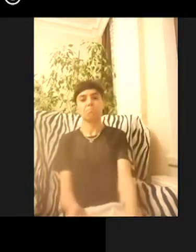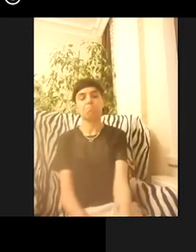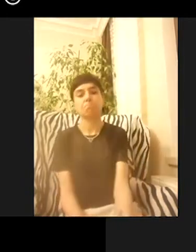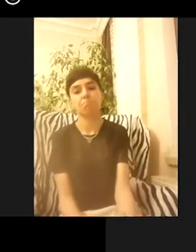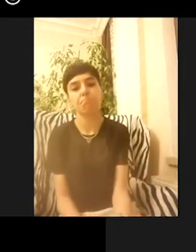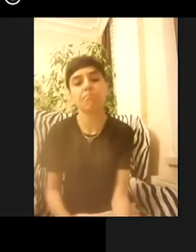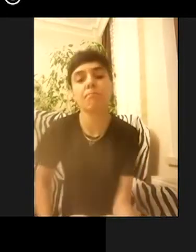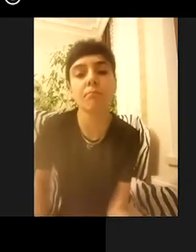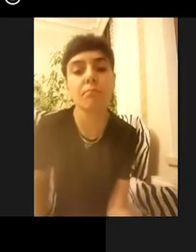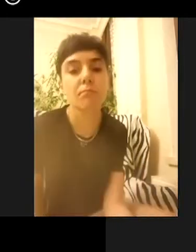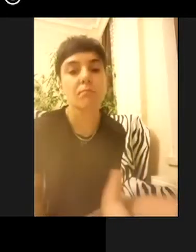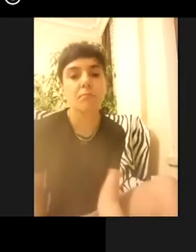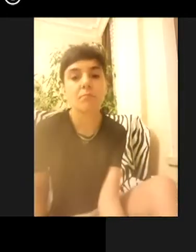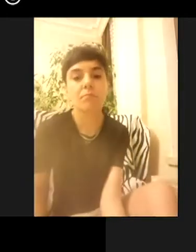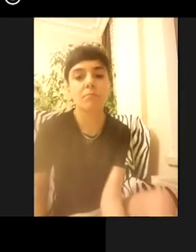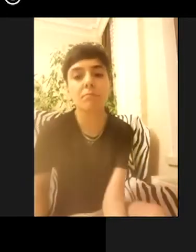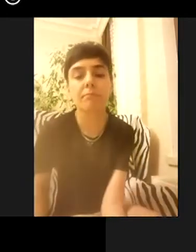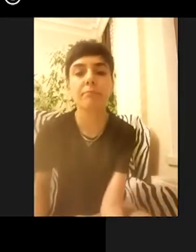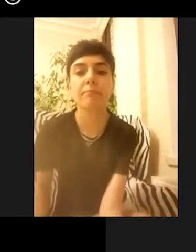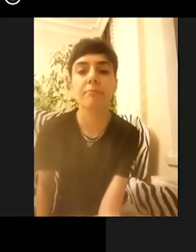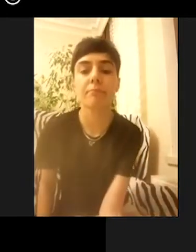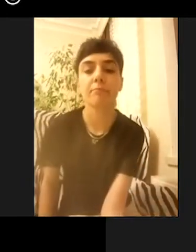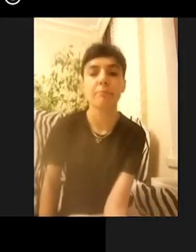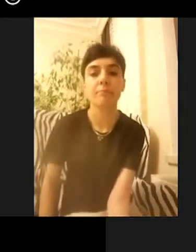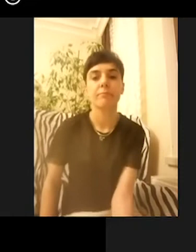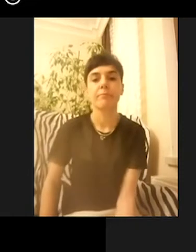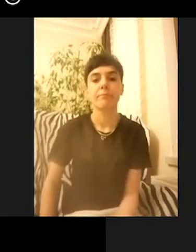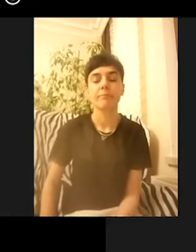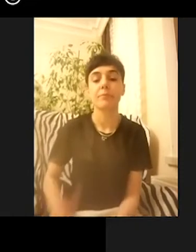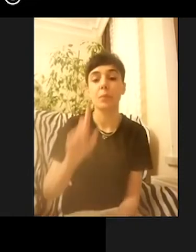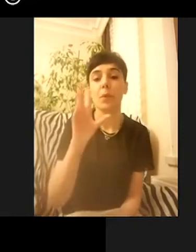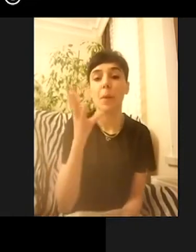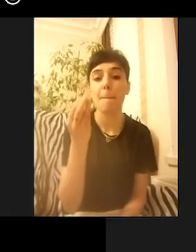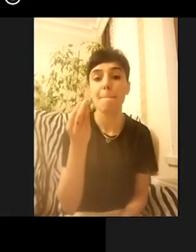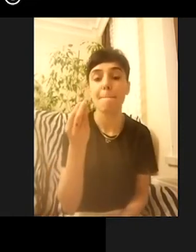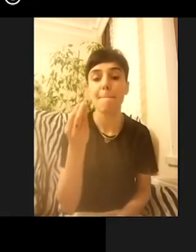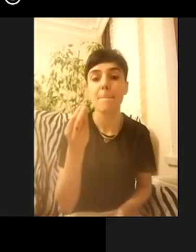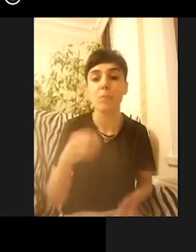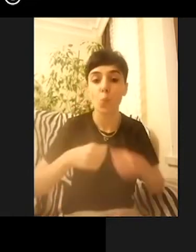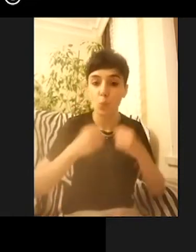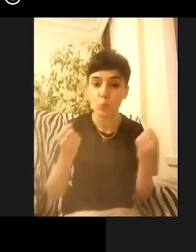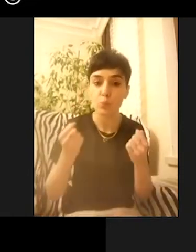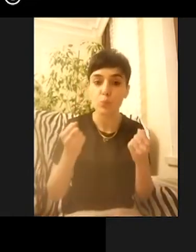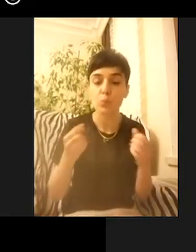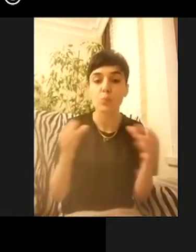movement involved in those Kurdish rights activism. So this is not a good